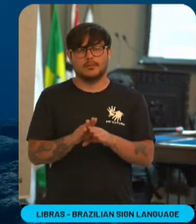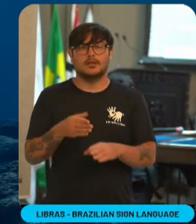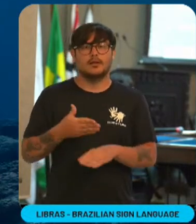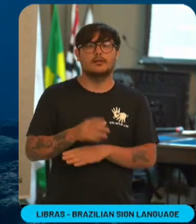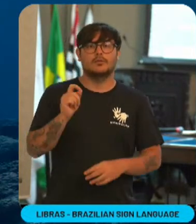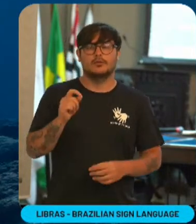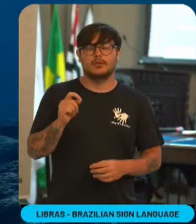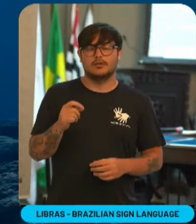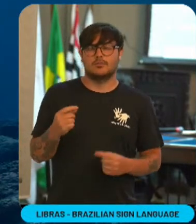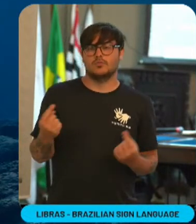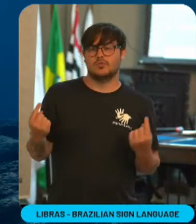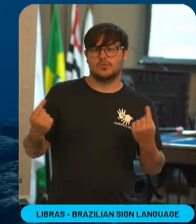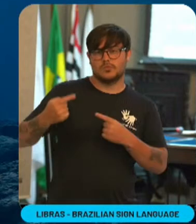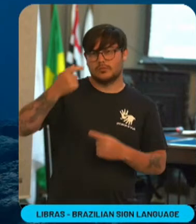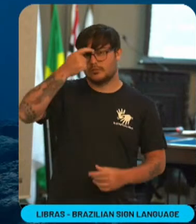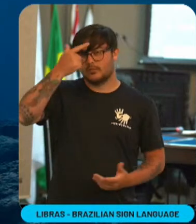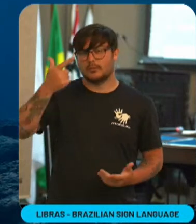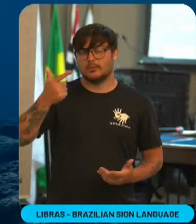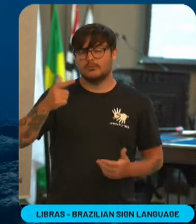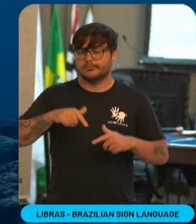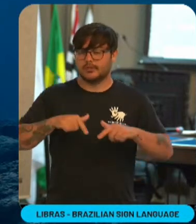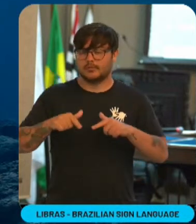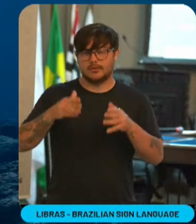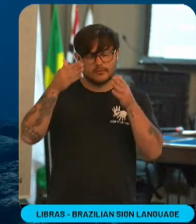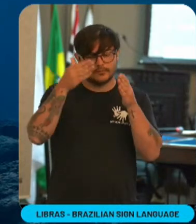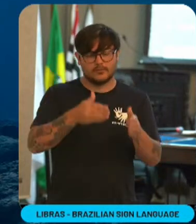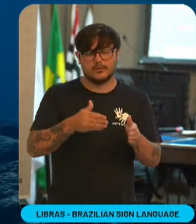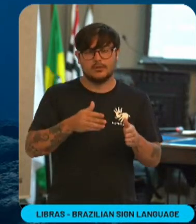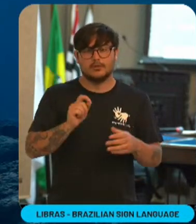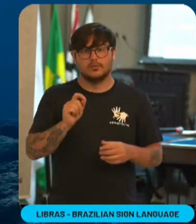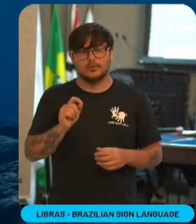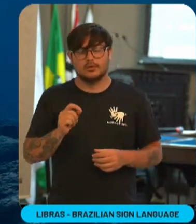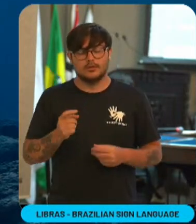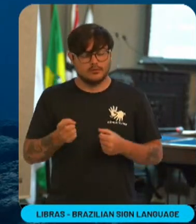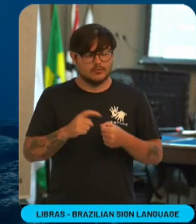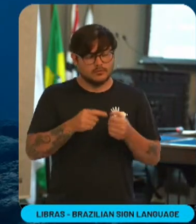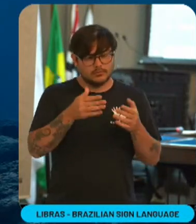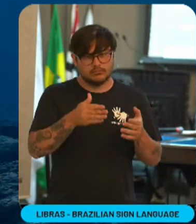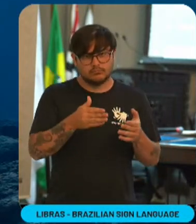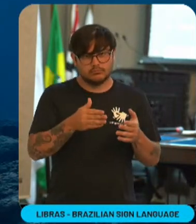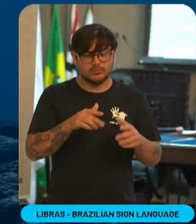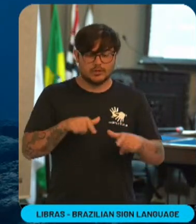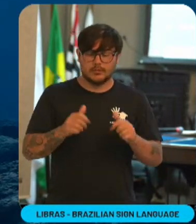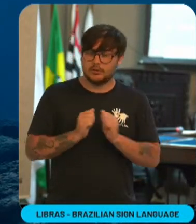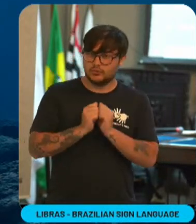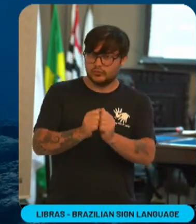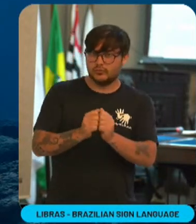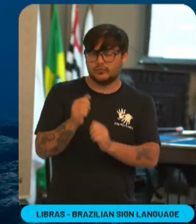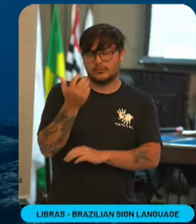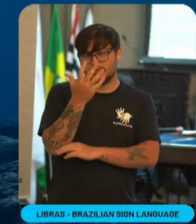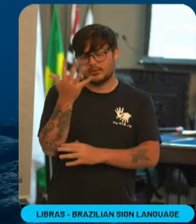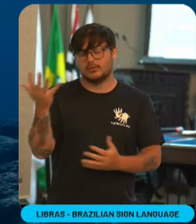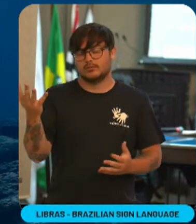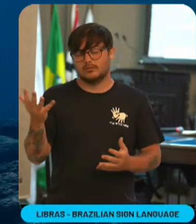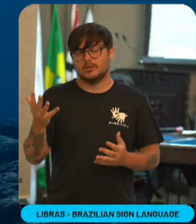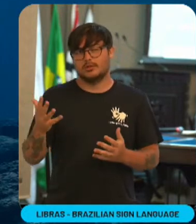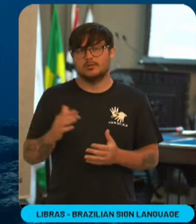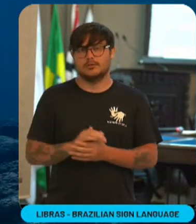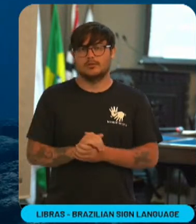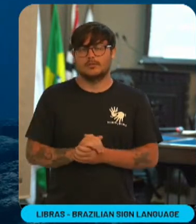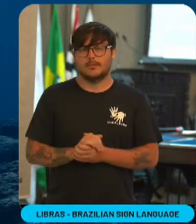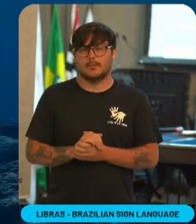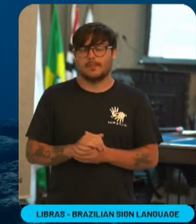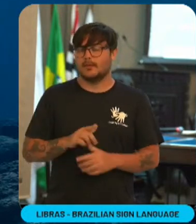comfortable, less warm. So there is that issue regarding consensus, like try to work with